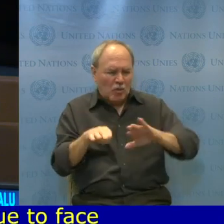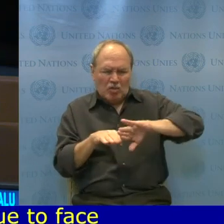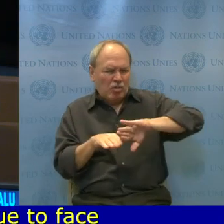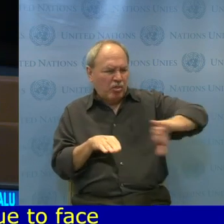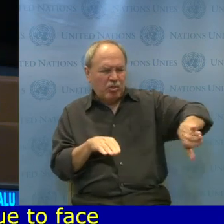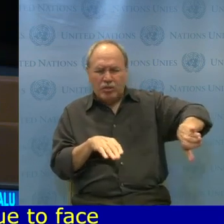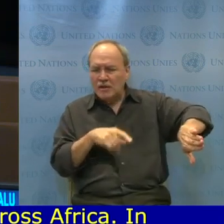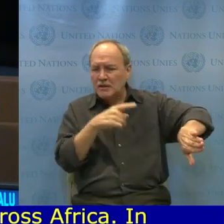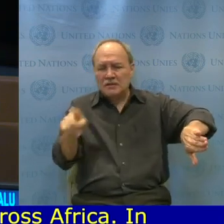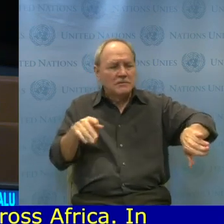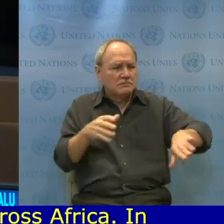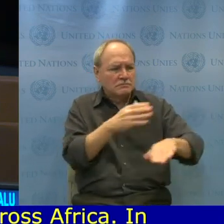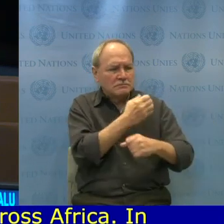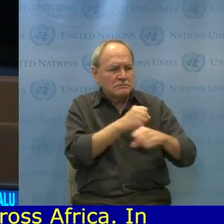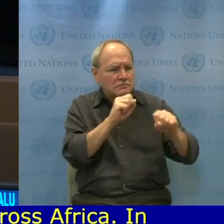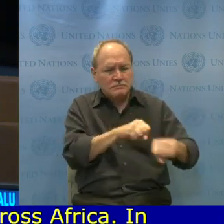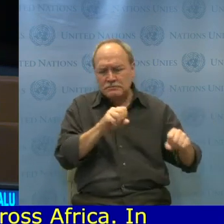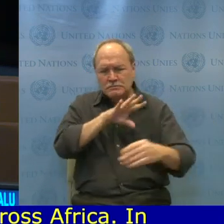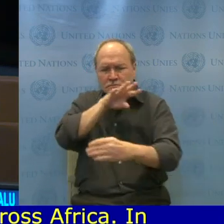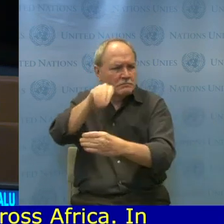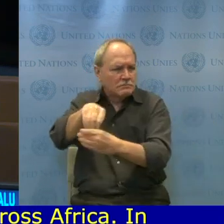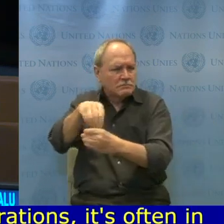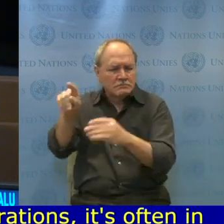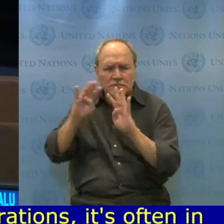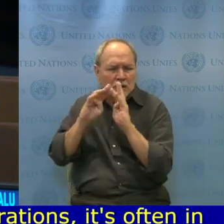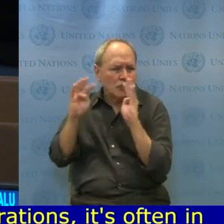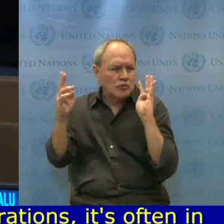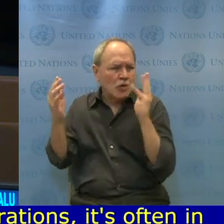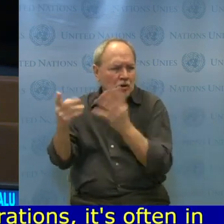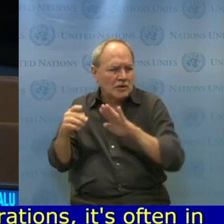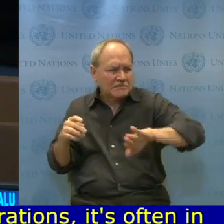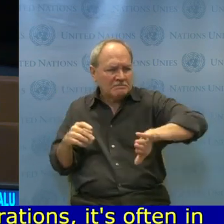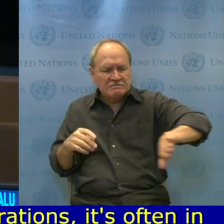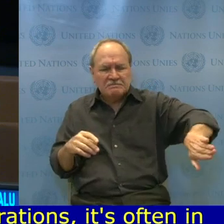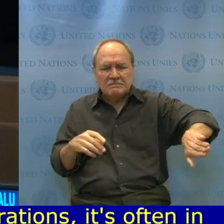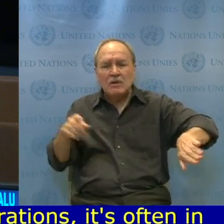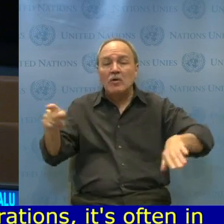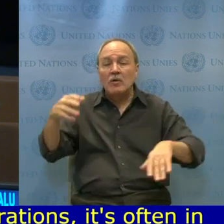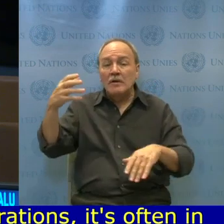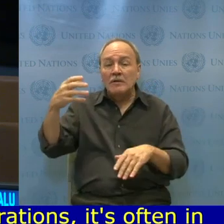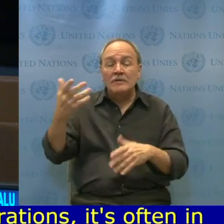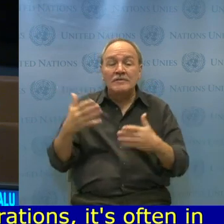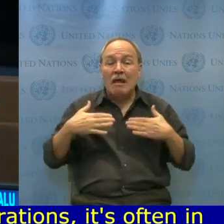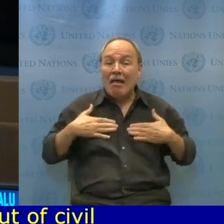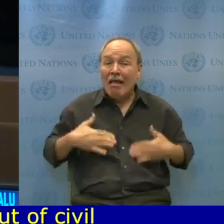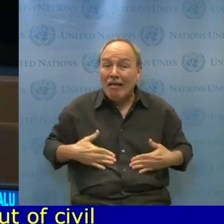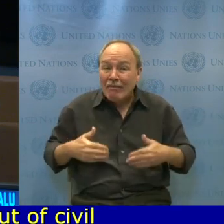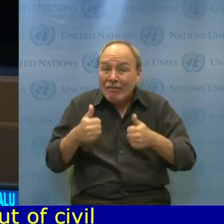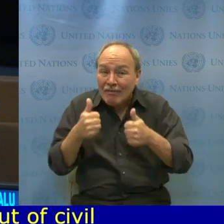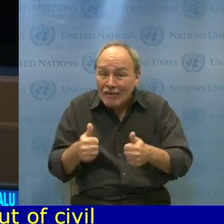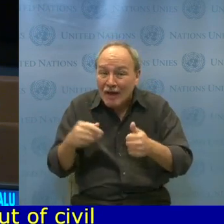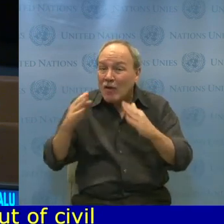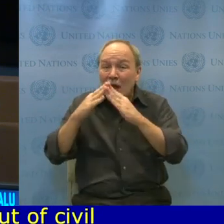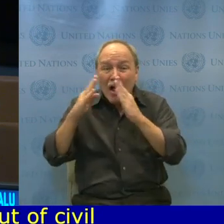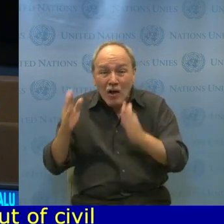participation and unable to access the most basic opportunities and services, including healthcare, education, housing, and employment. Women with